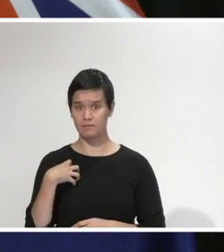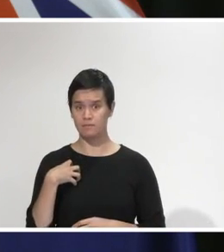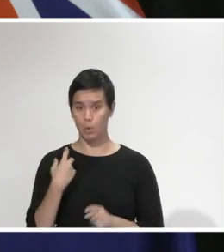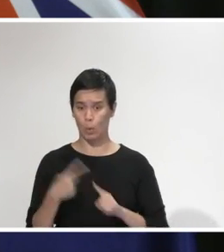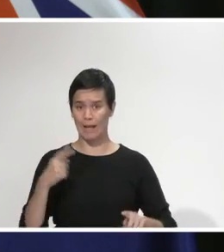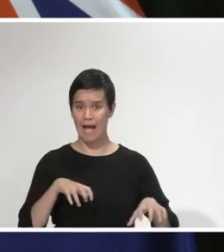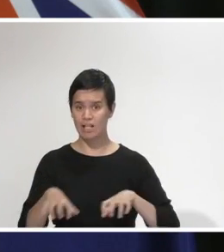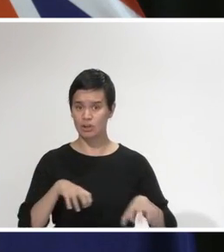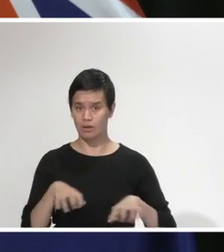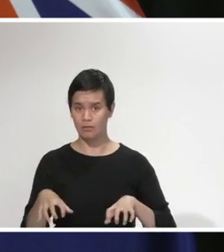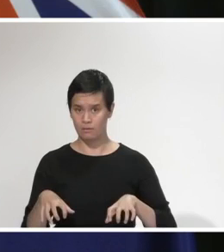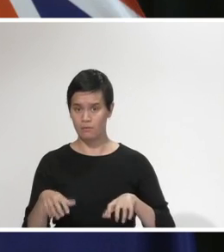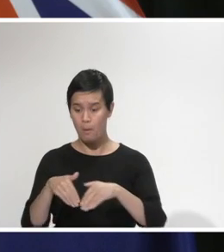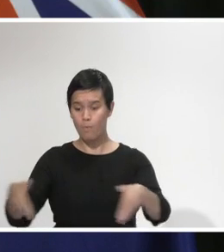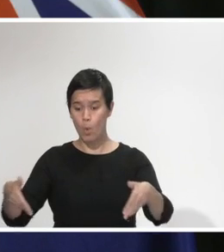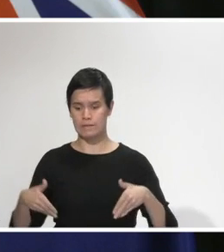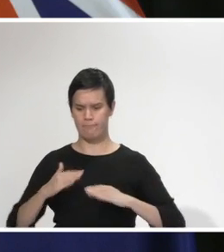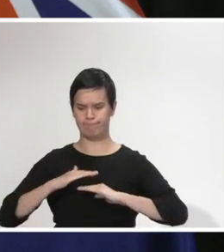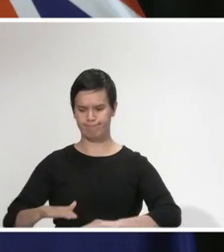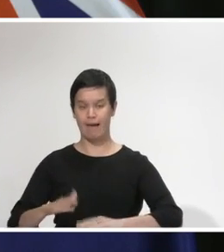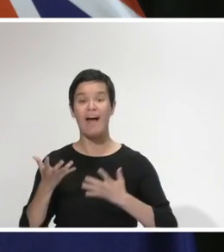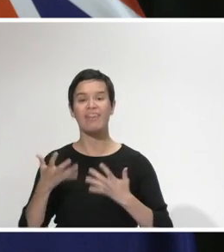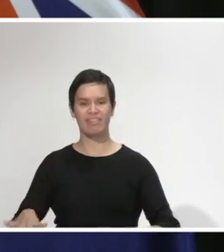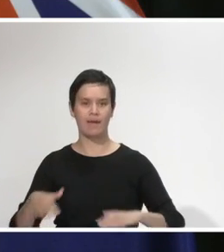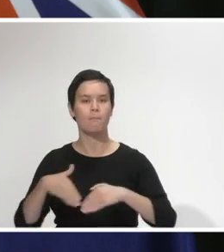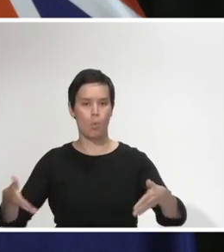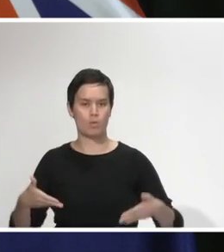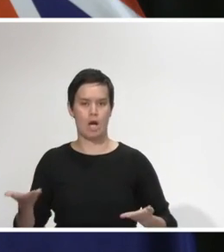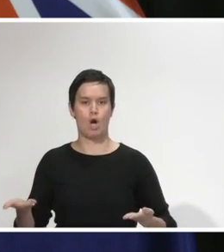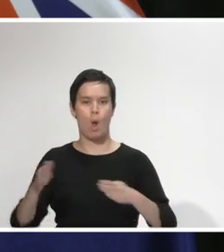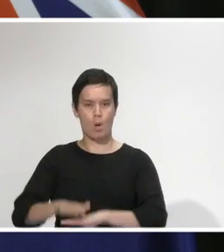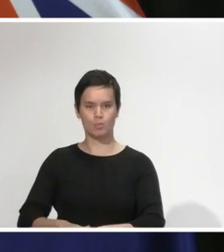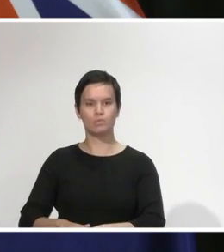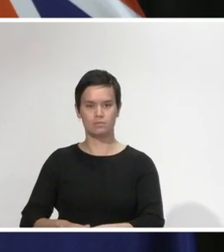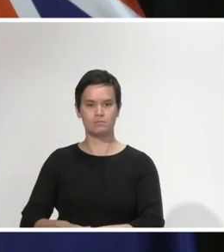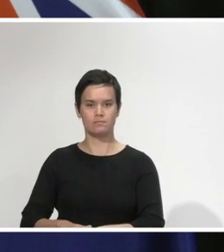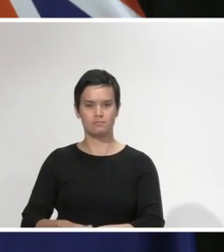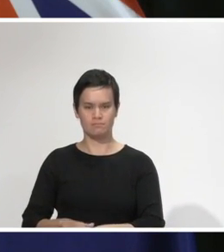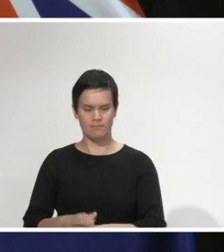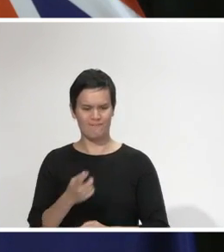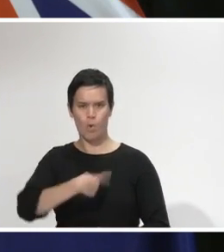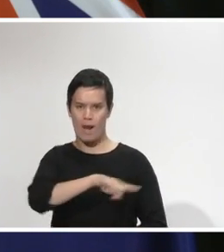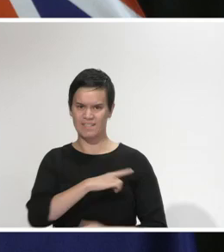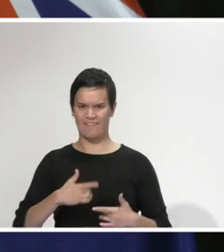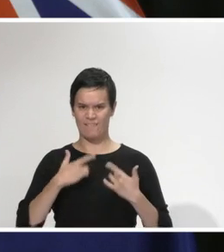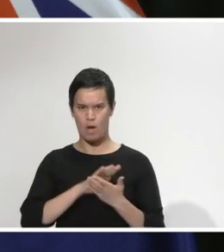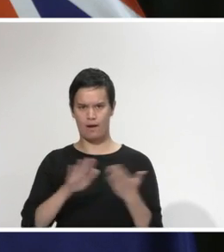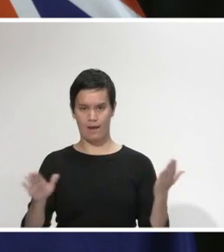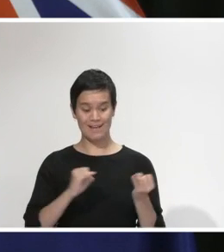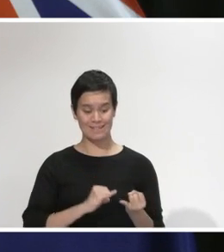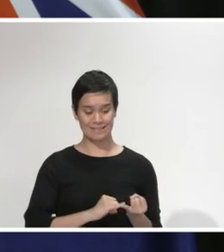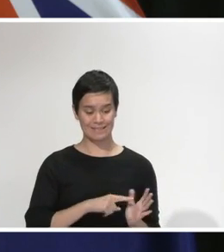border restrictions and then closures, is because it became clear that this virus was quite different to the SARS virus in terms of